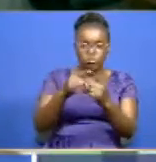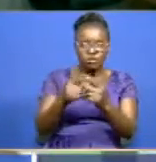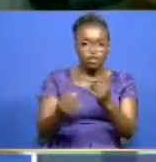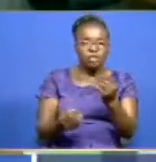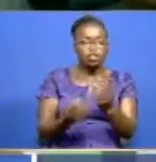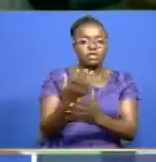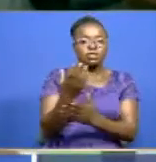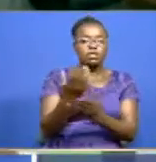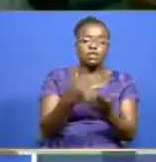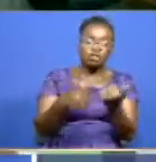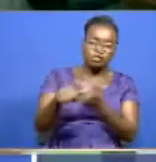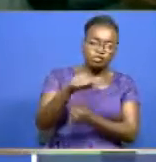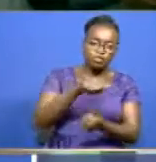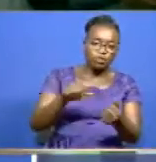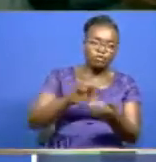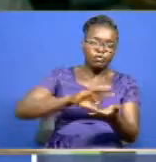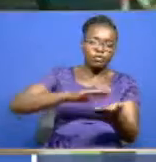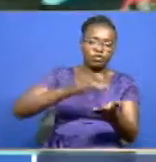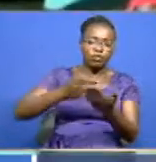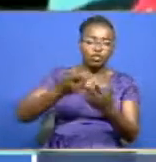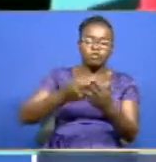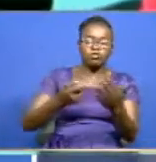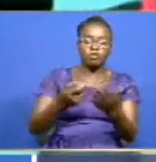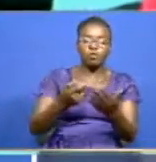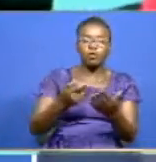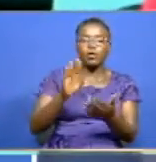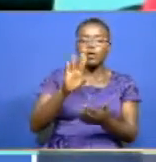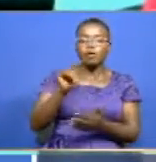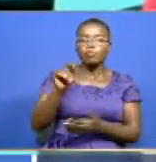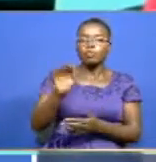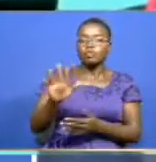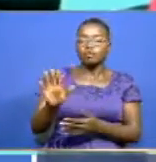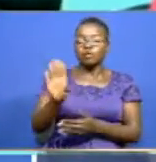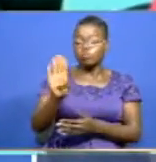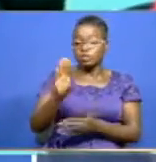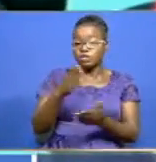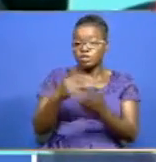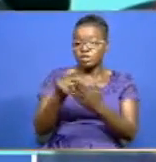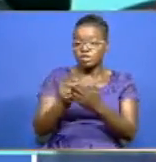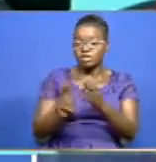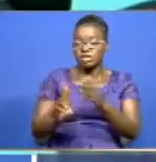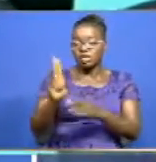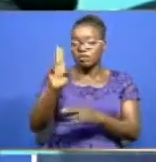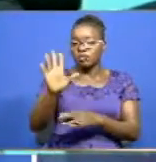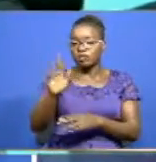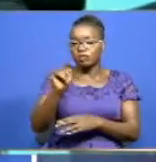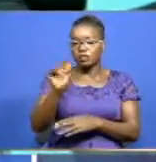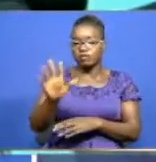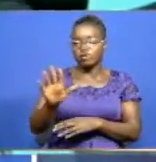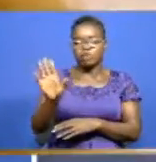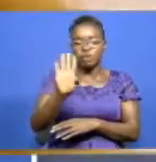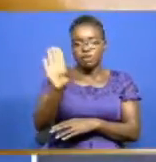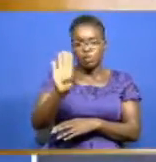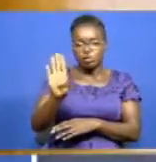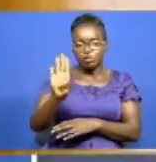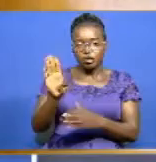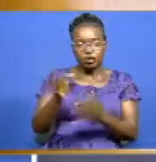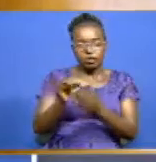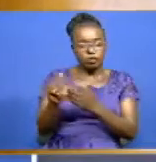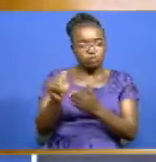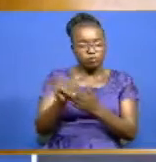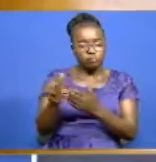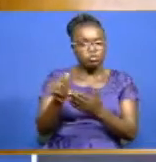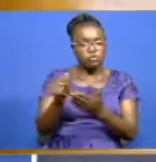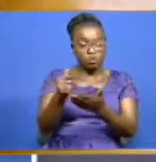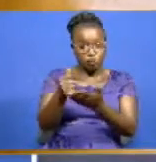the revolving fund from 4.5 billion shillings to 5.5 billion shillings and increase loan disbursement to 16